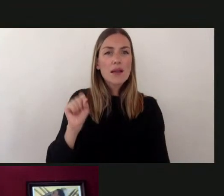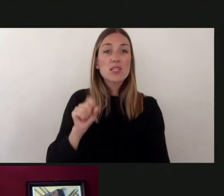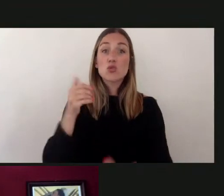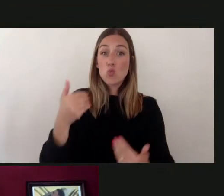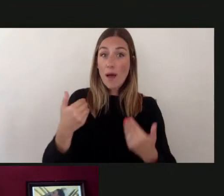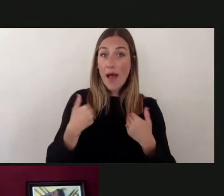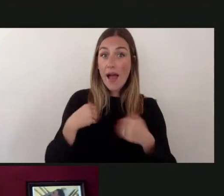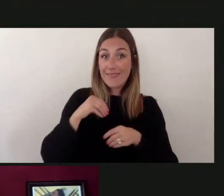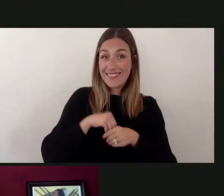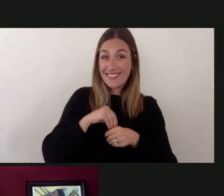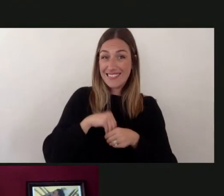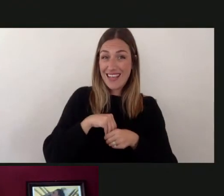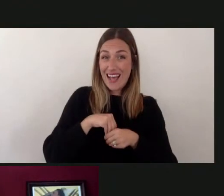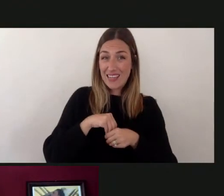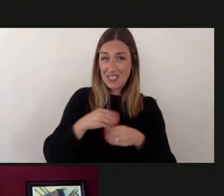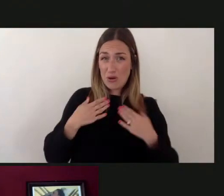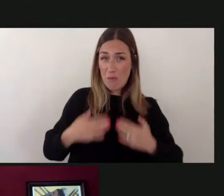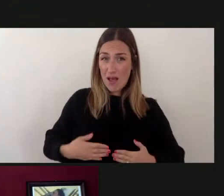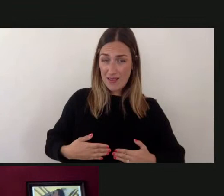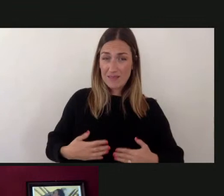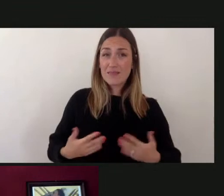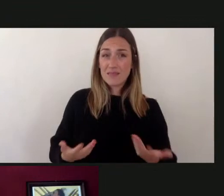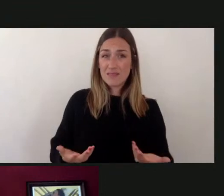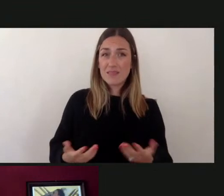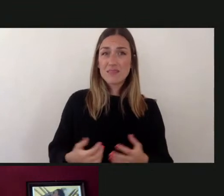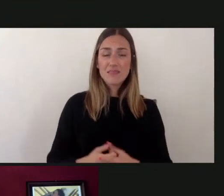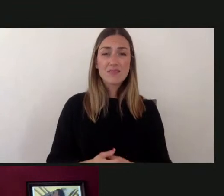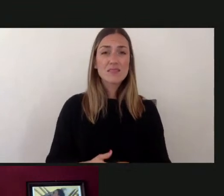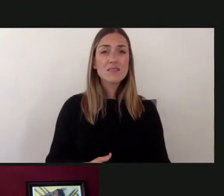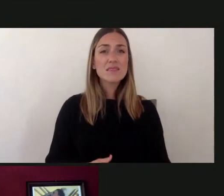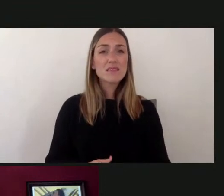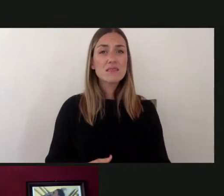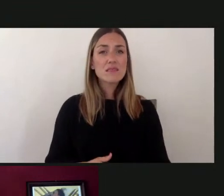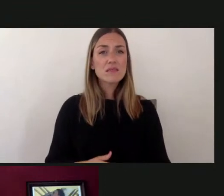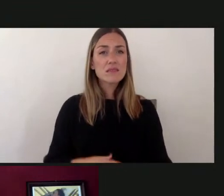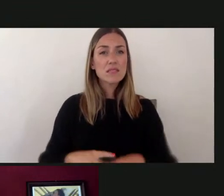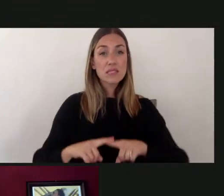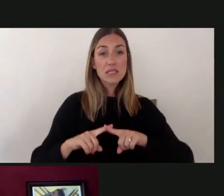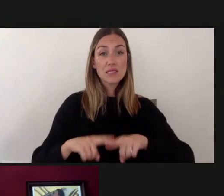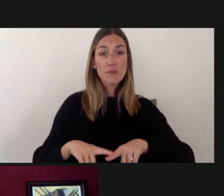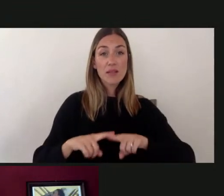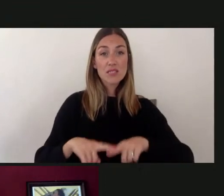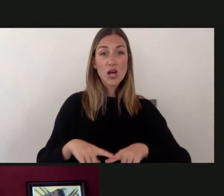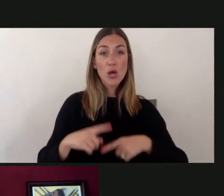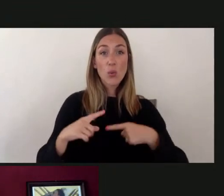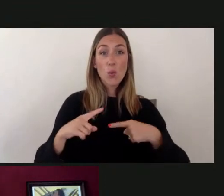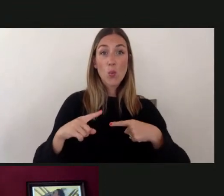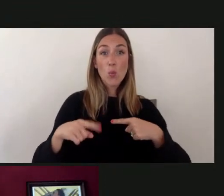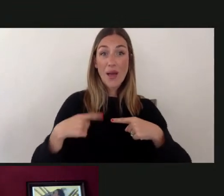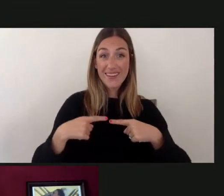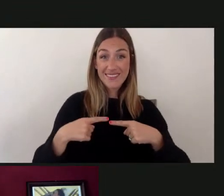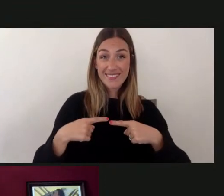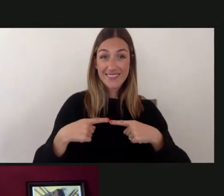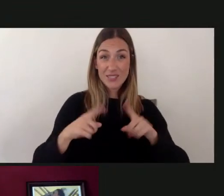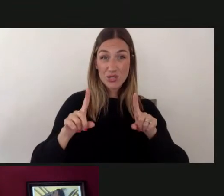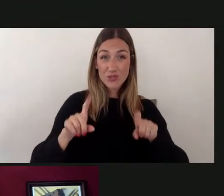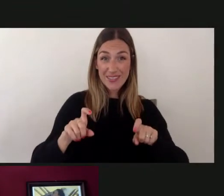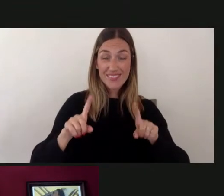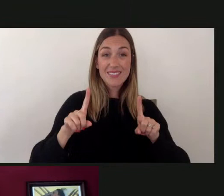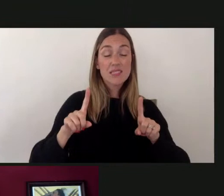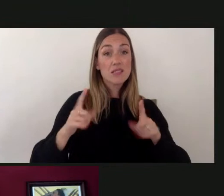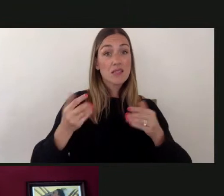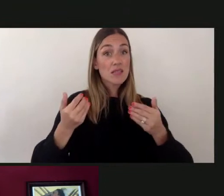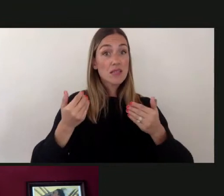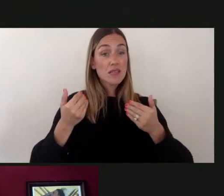have in your system. So, and it also depends on when you get that test. So if you